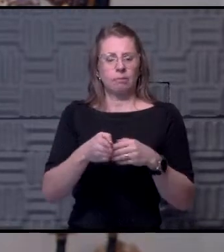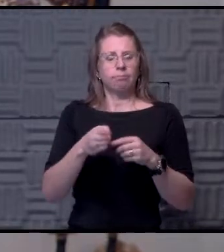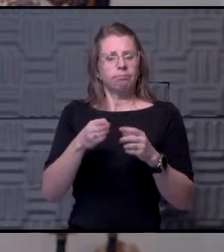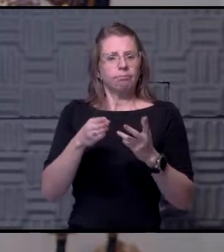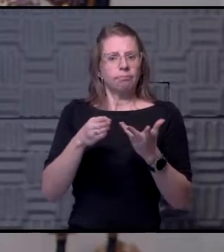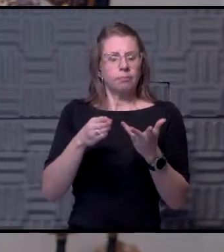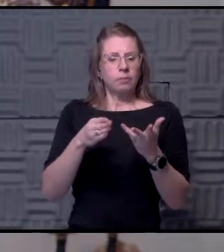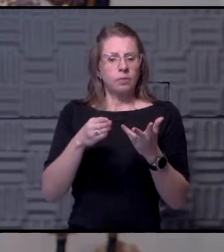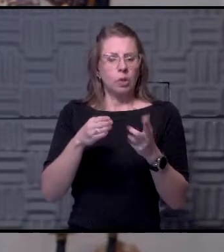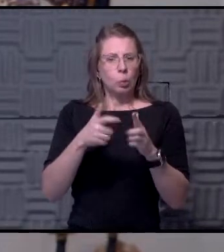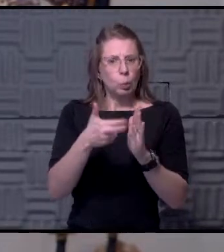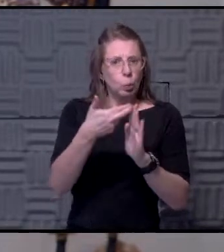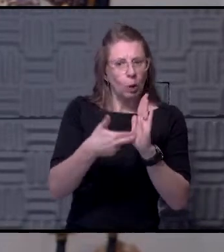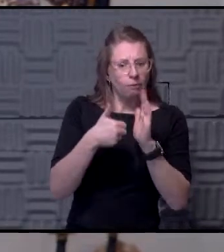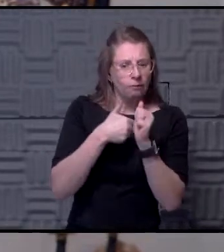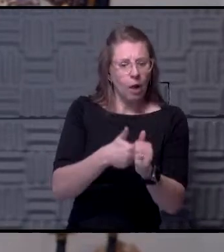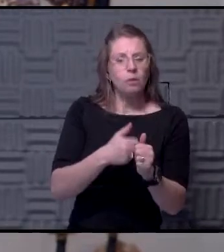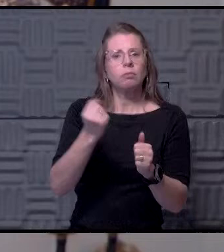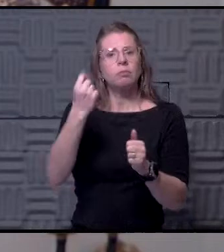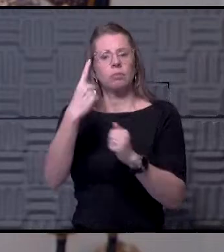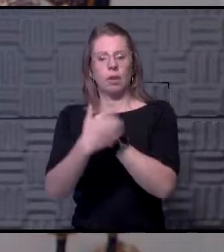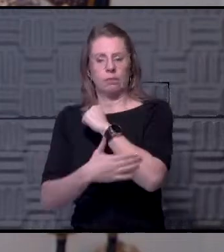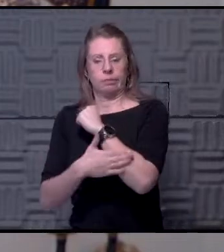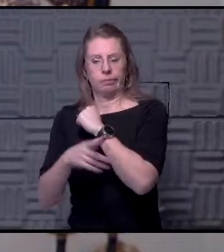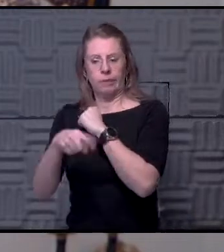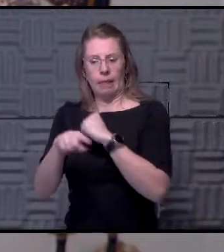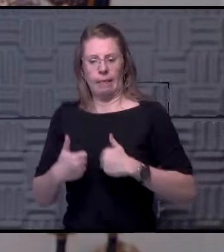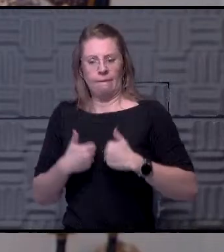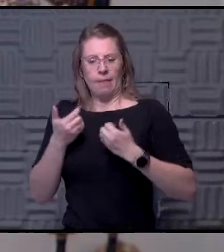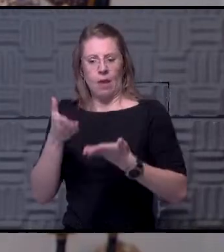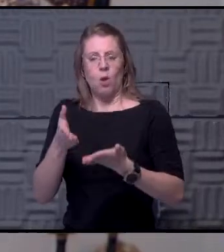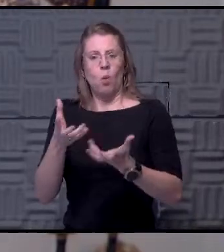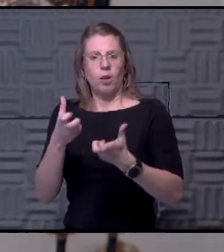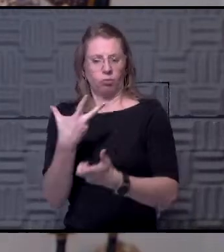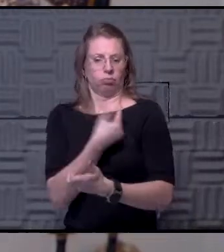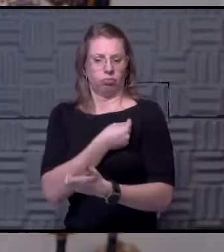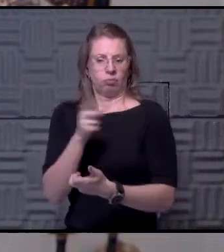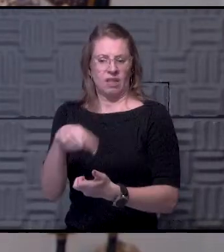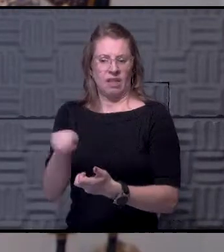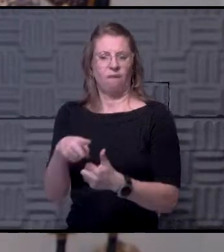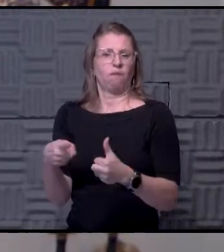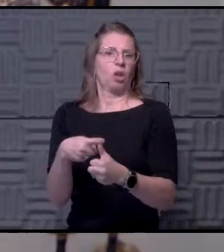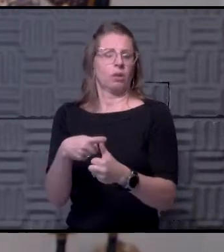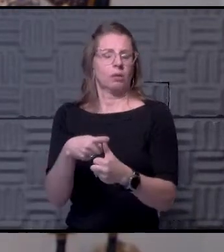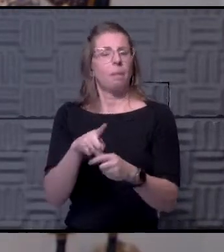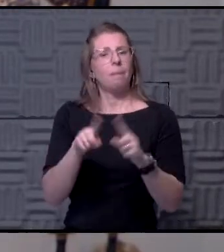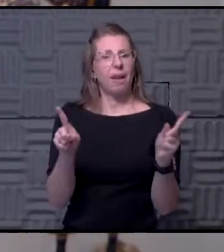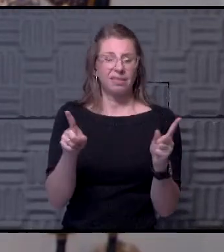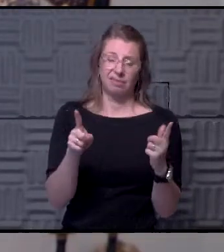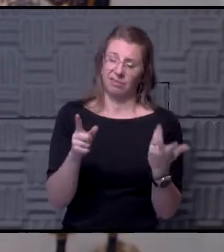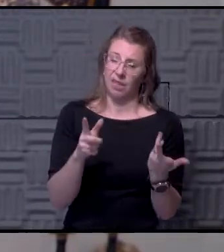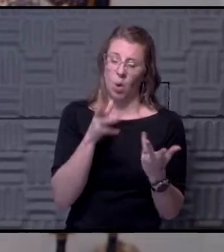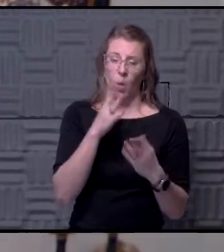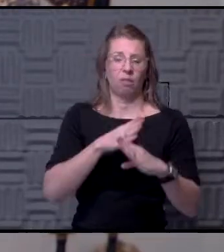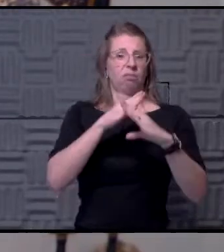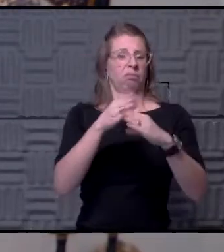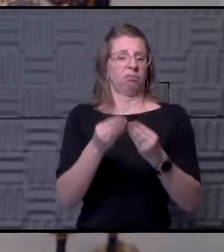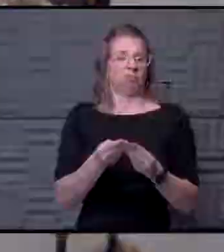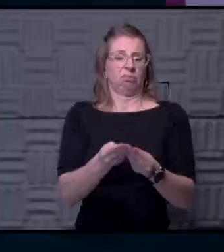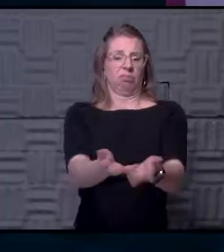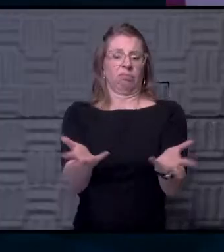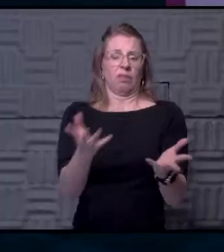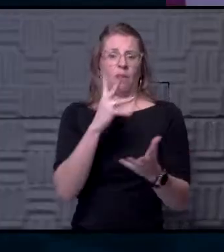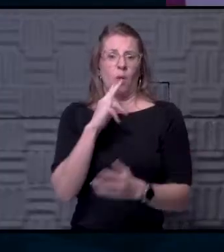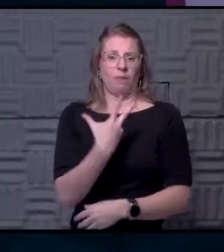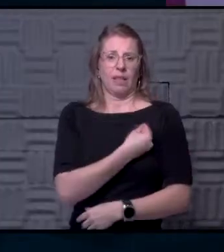wanting to serve their county residents first. But in the big scheme of things, I think it'll just impede the rollout to broader populations.